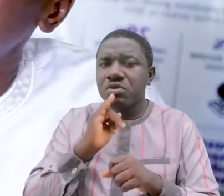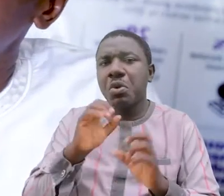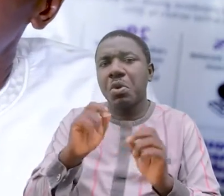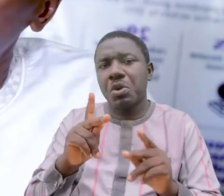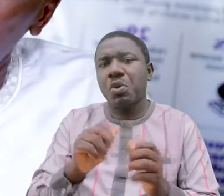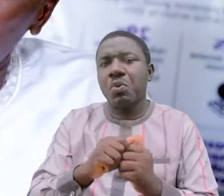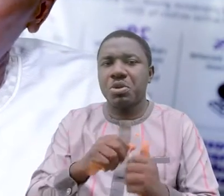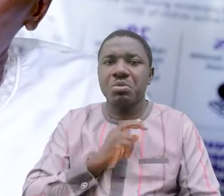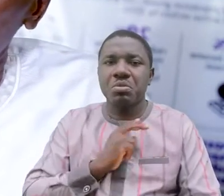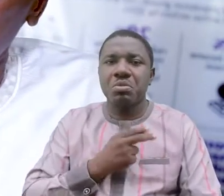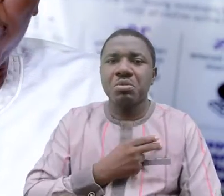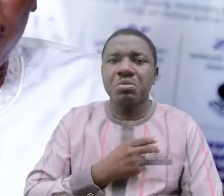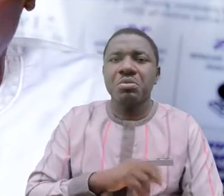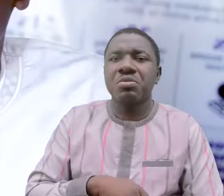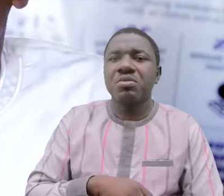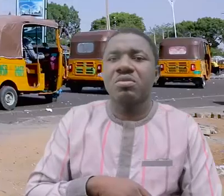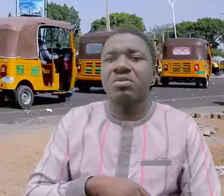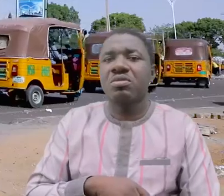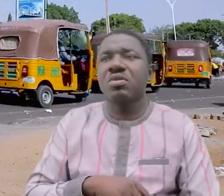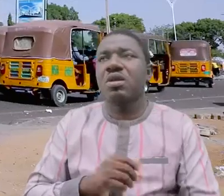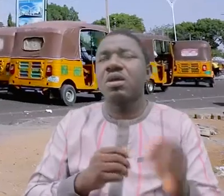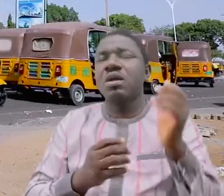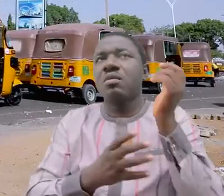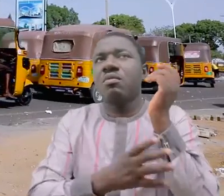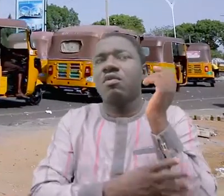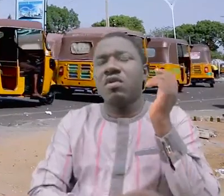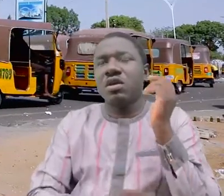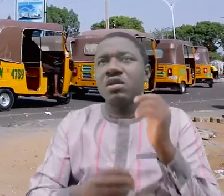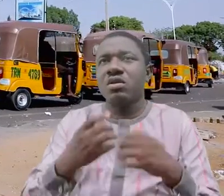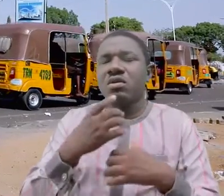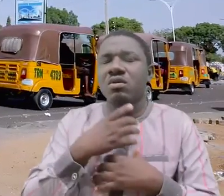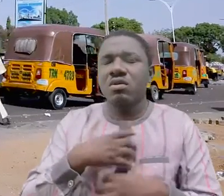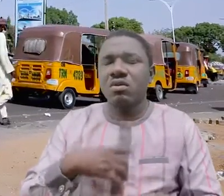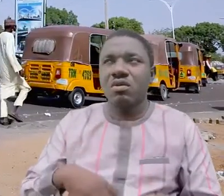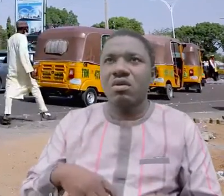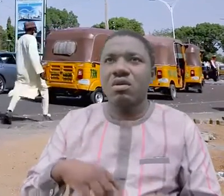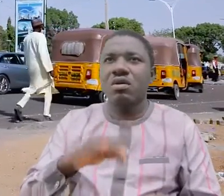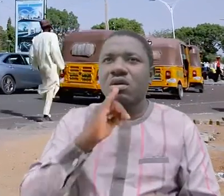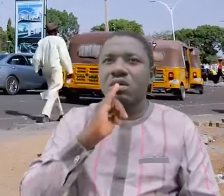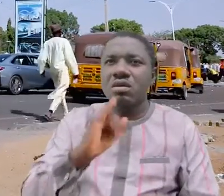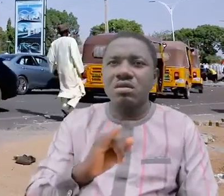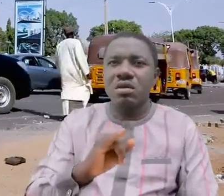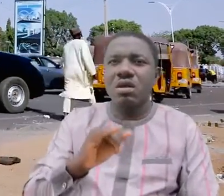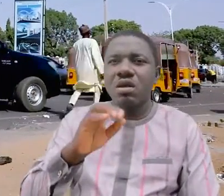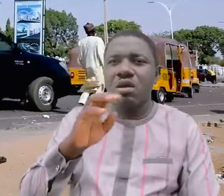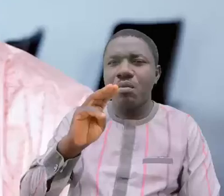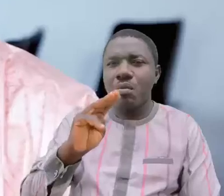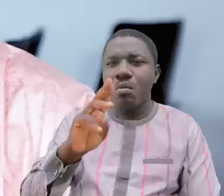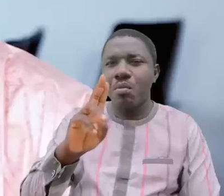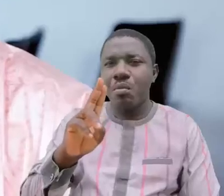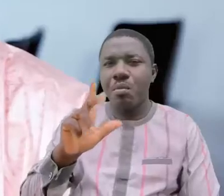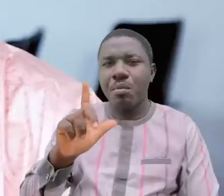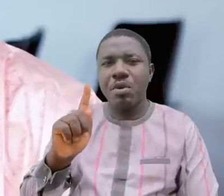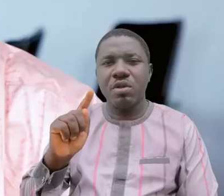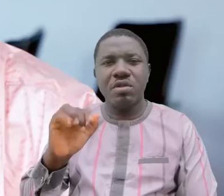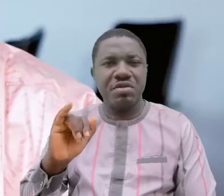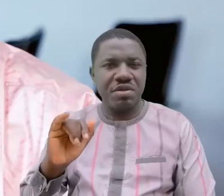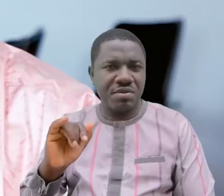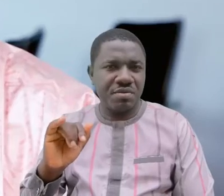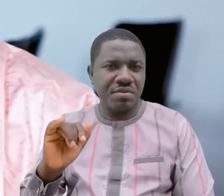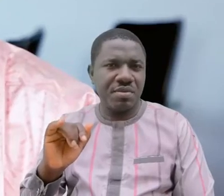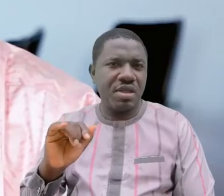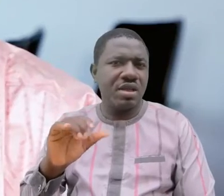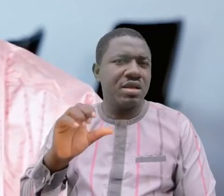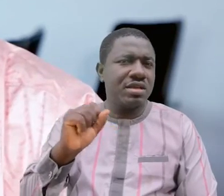commitment here is okay with us. Poverty and hunger is multi-sectoral. So the